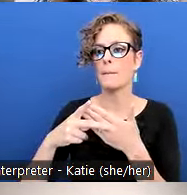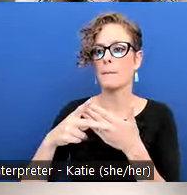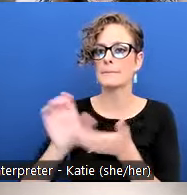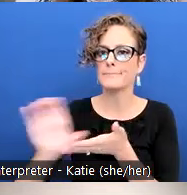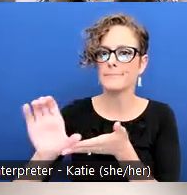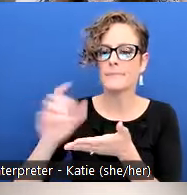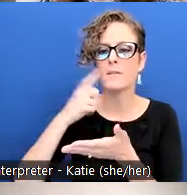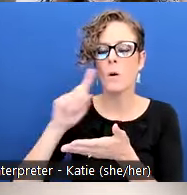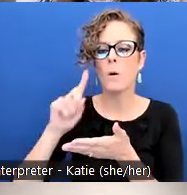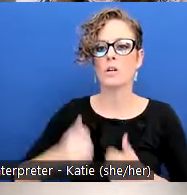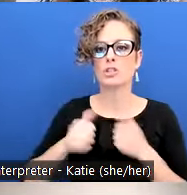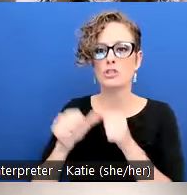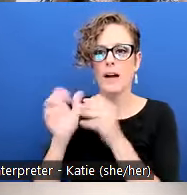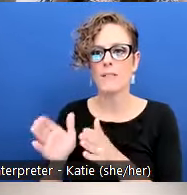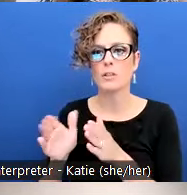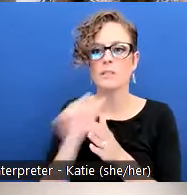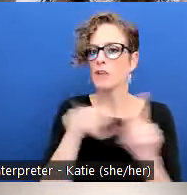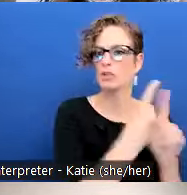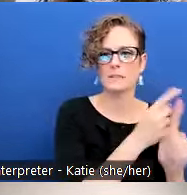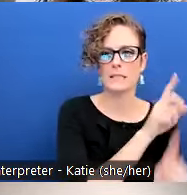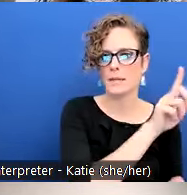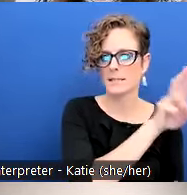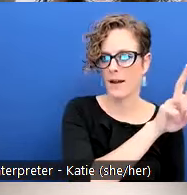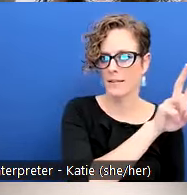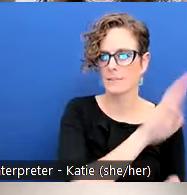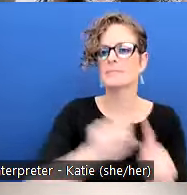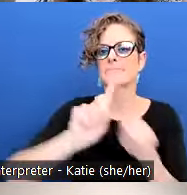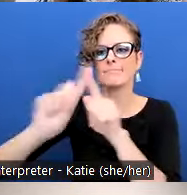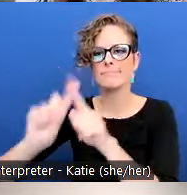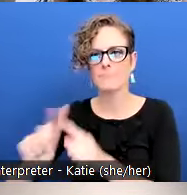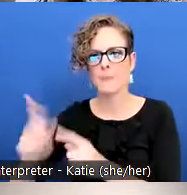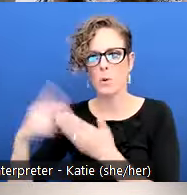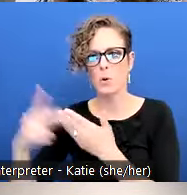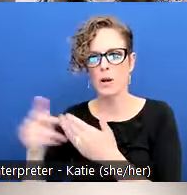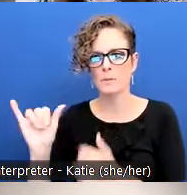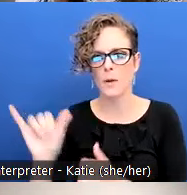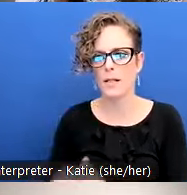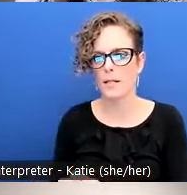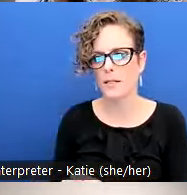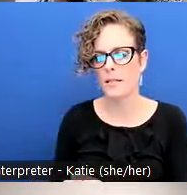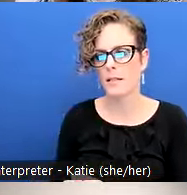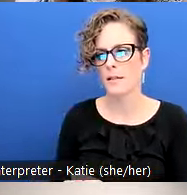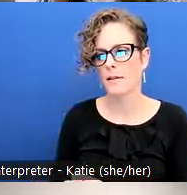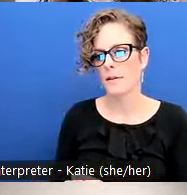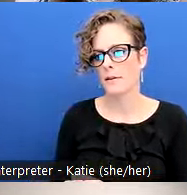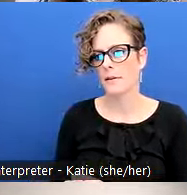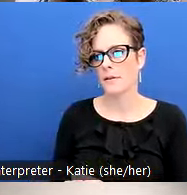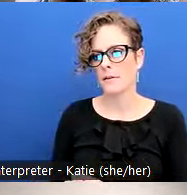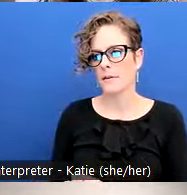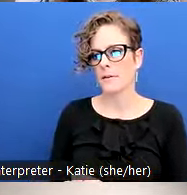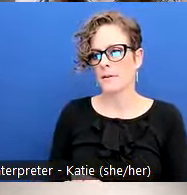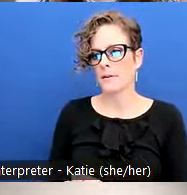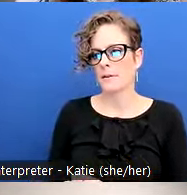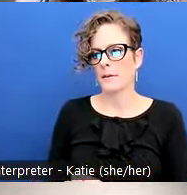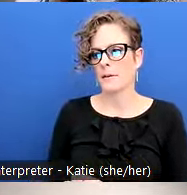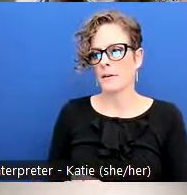other crimes. So it's not all specific to domestic violence. This is, in the end, not as quite as